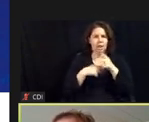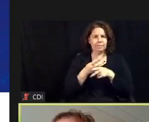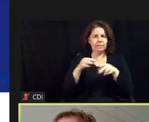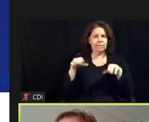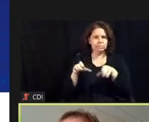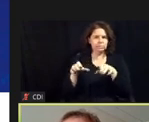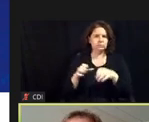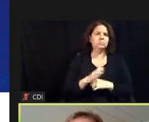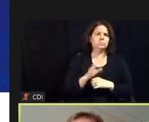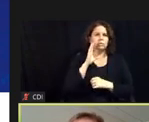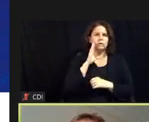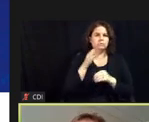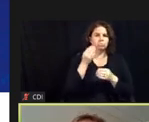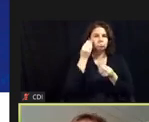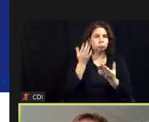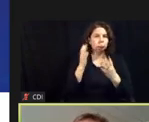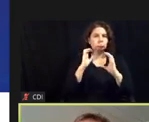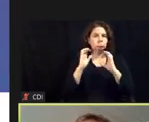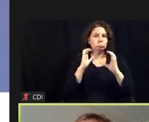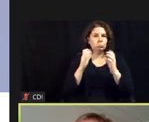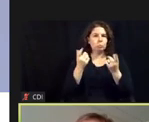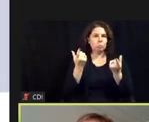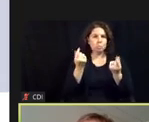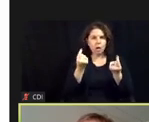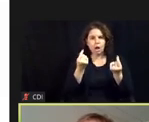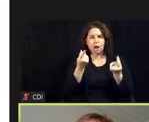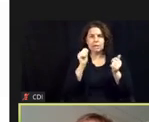to what capacity. Next, please.